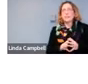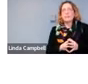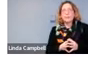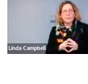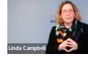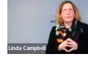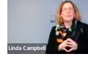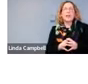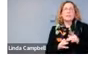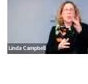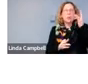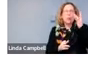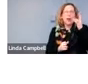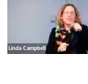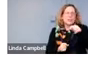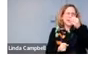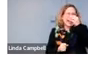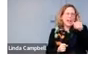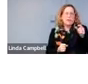It's still challenging.